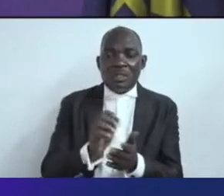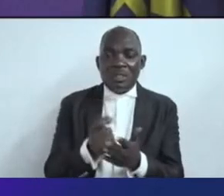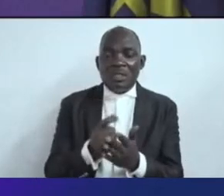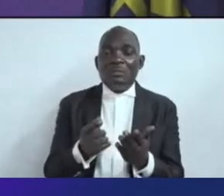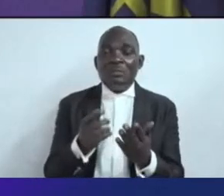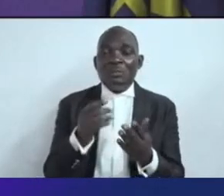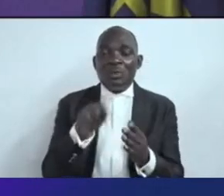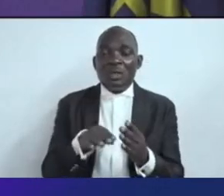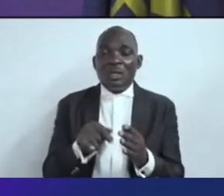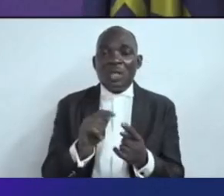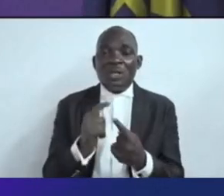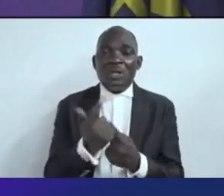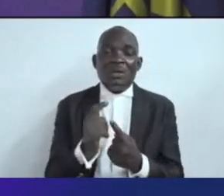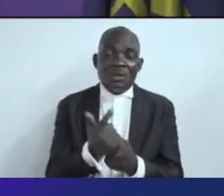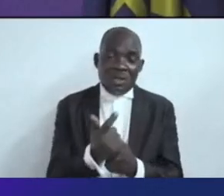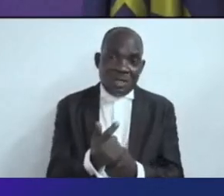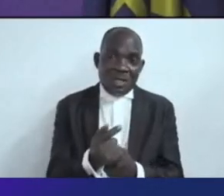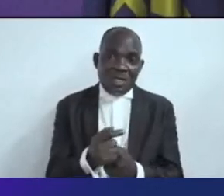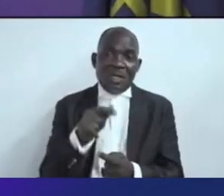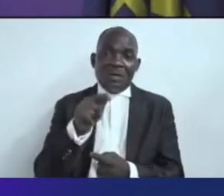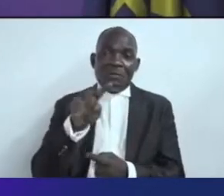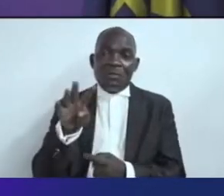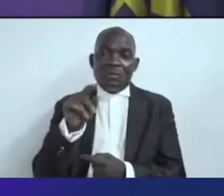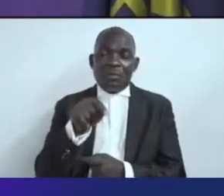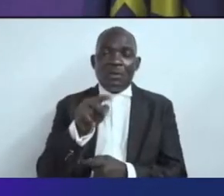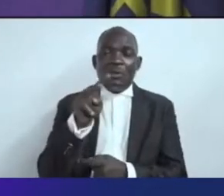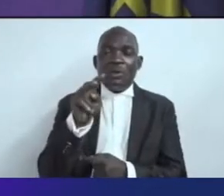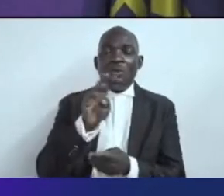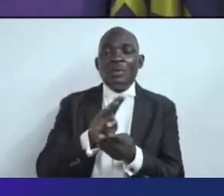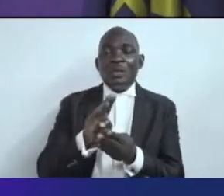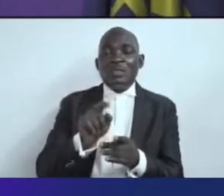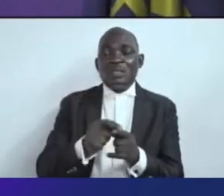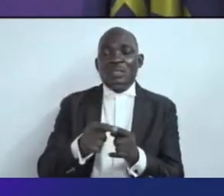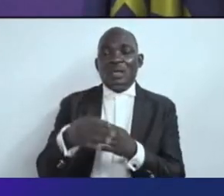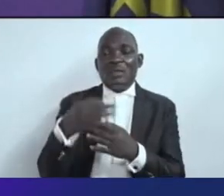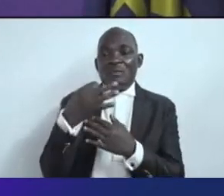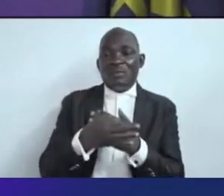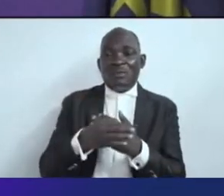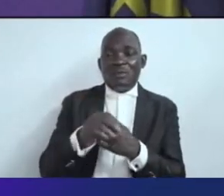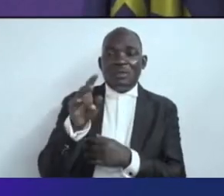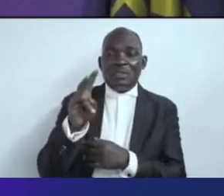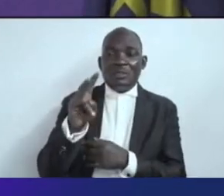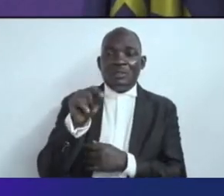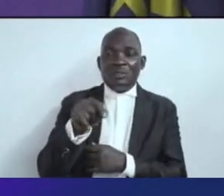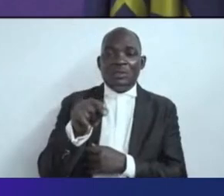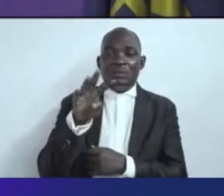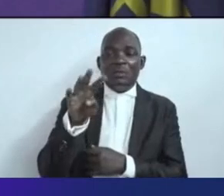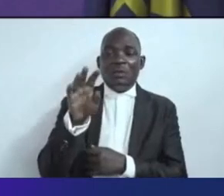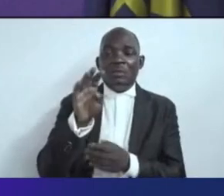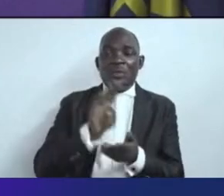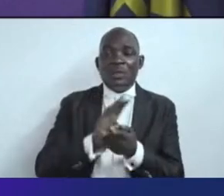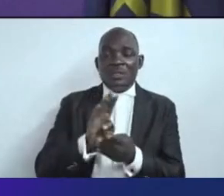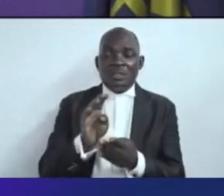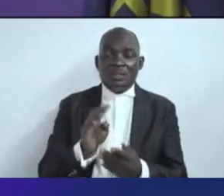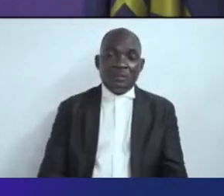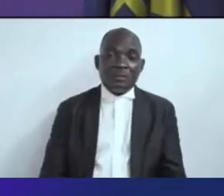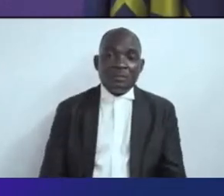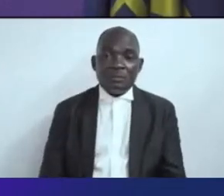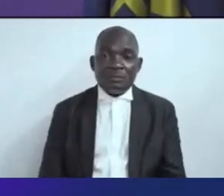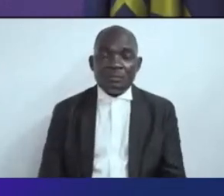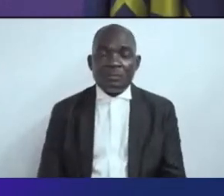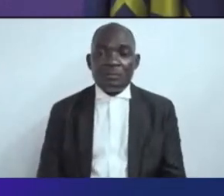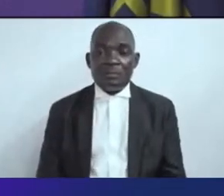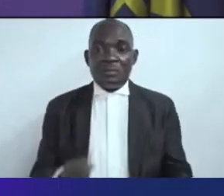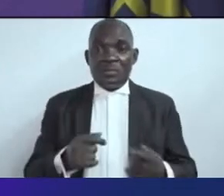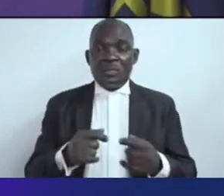from domestic 24.2 billion and foreign 17.4 billion cedis respectively.